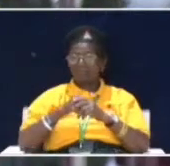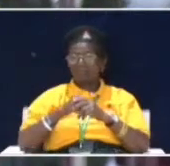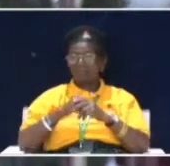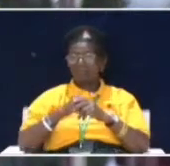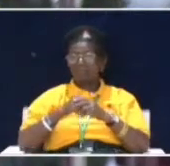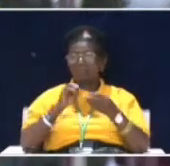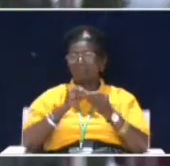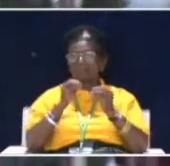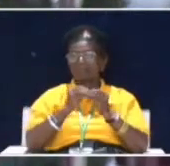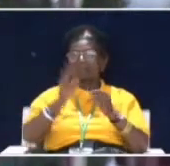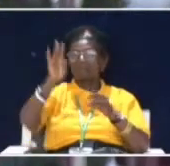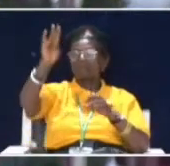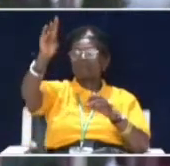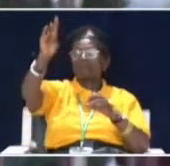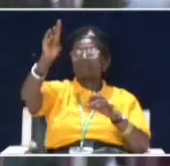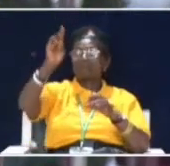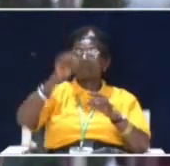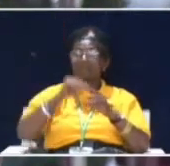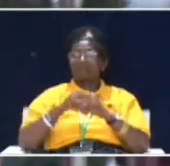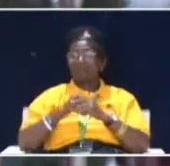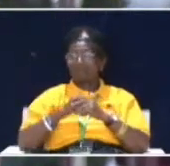Number seven. Ìkeje.